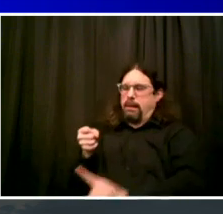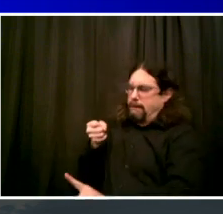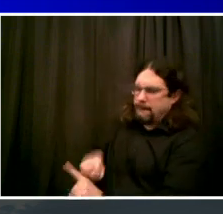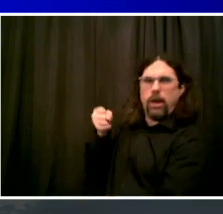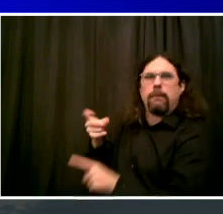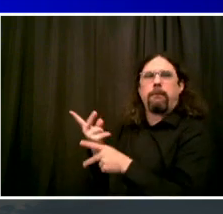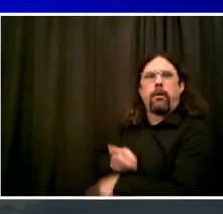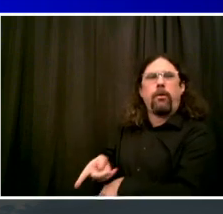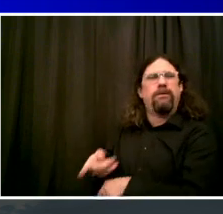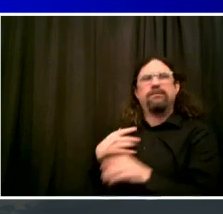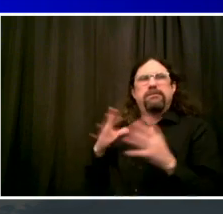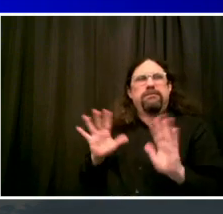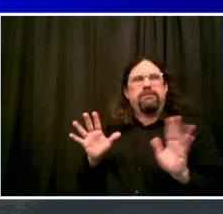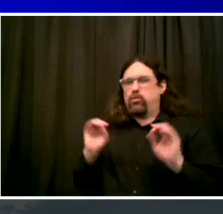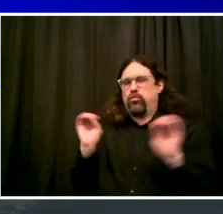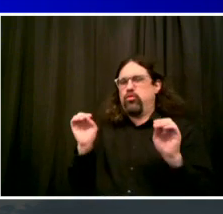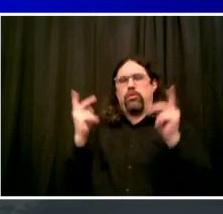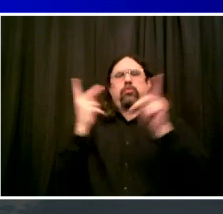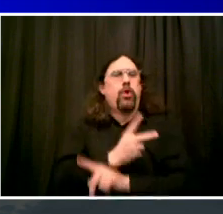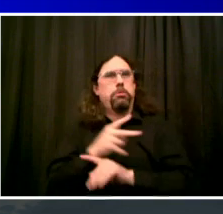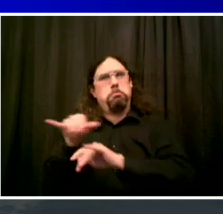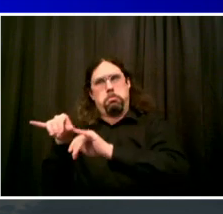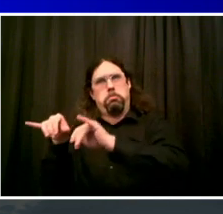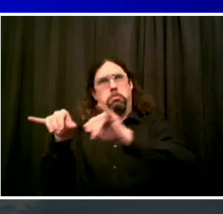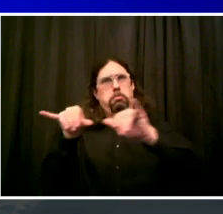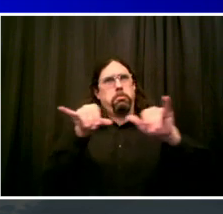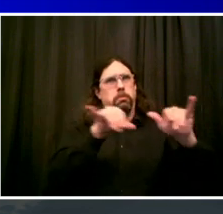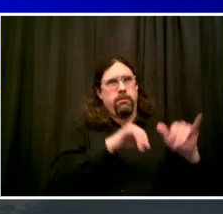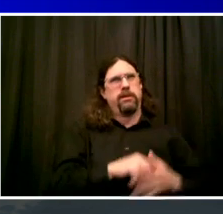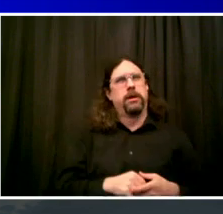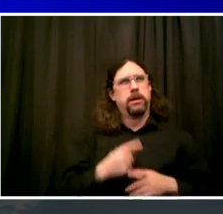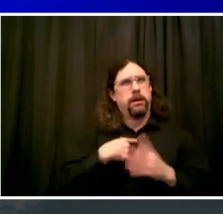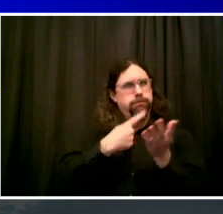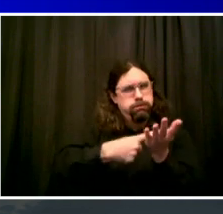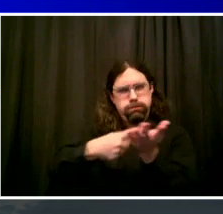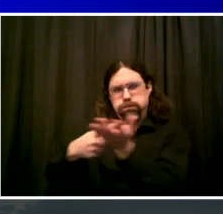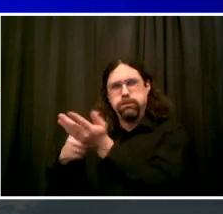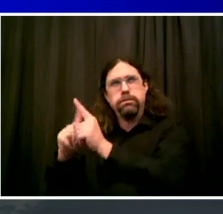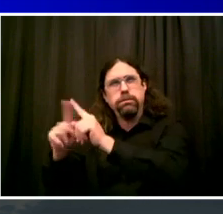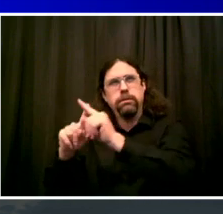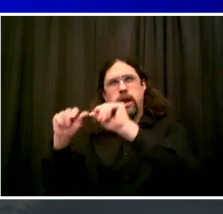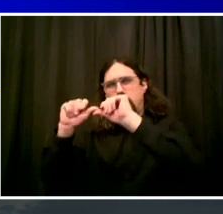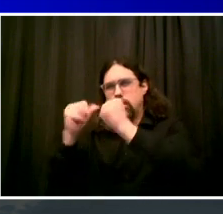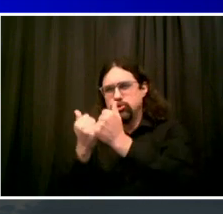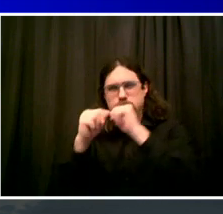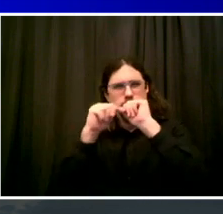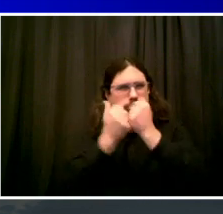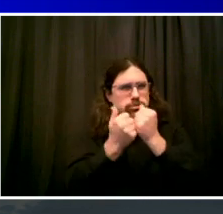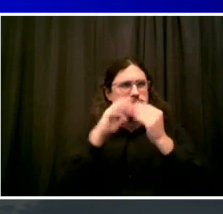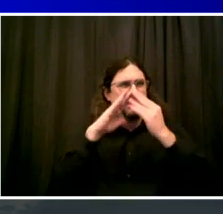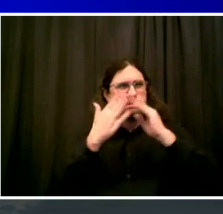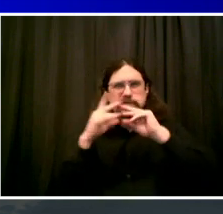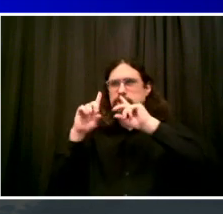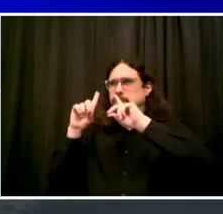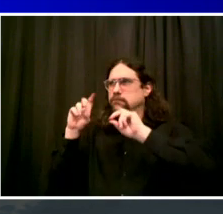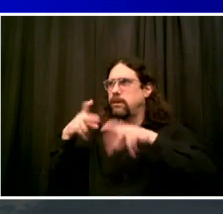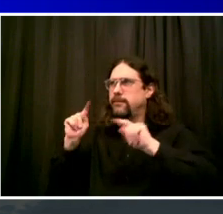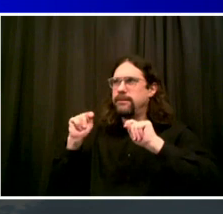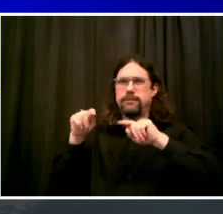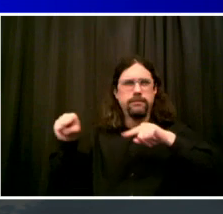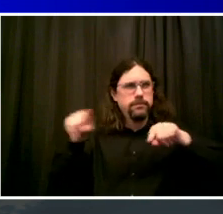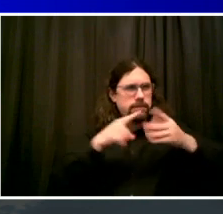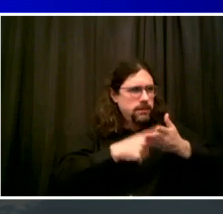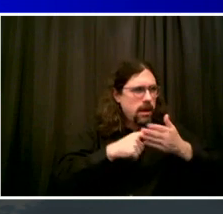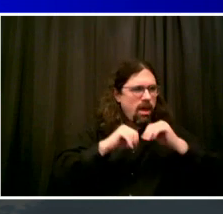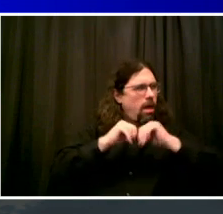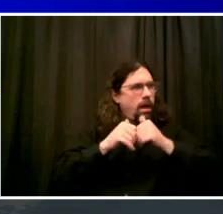this crisis. So we've put together a working group of city officials, the Inclusion and Equity